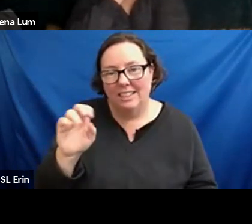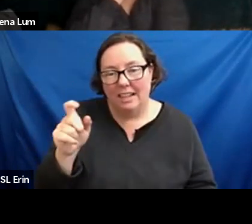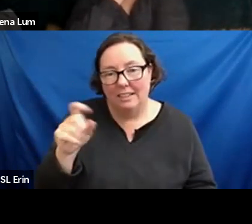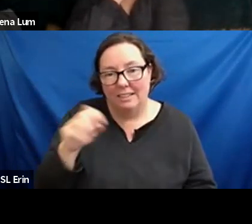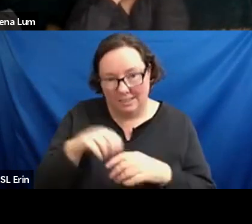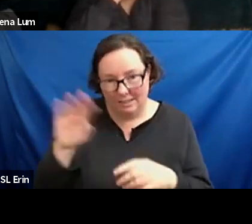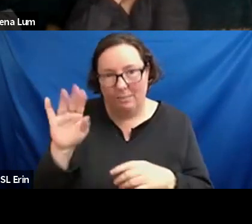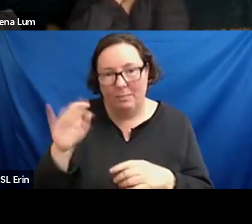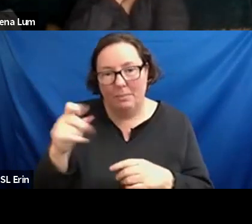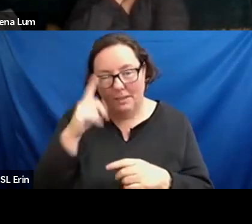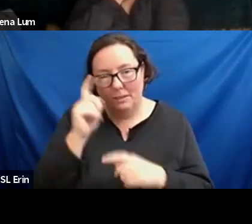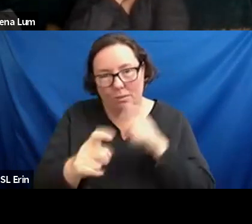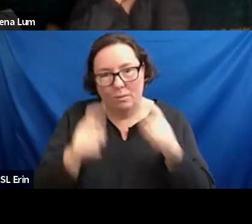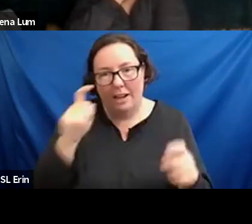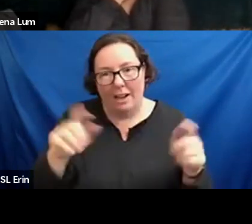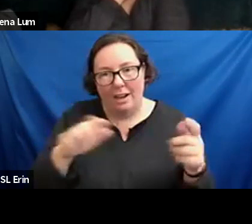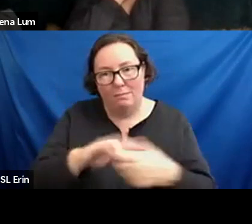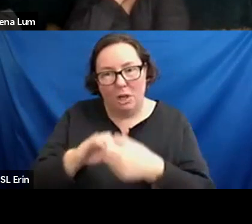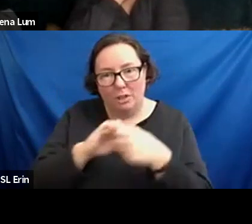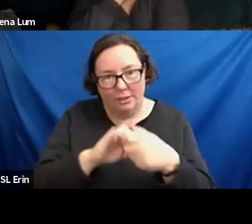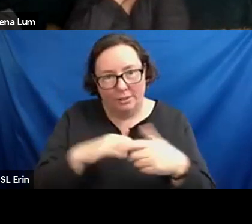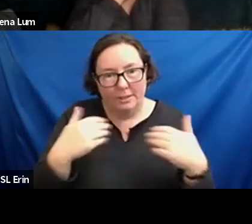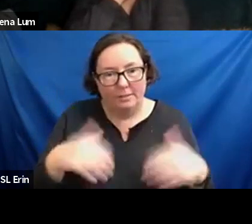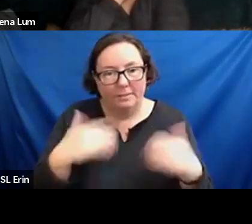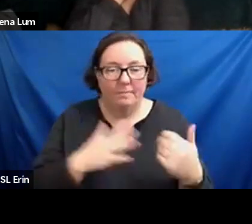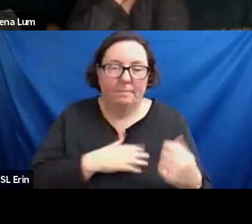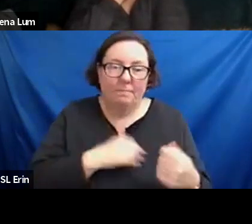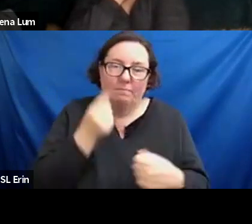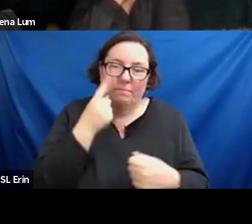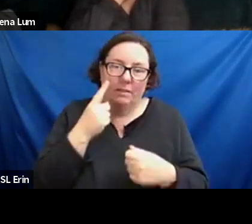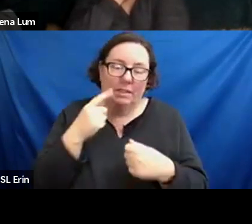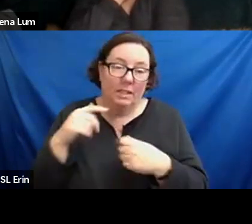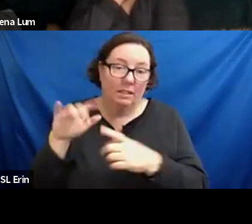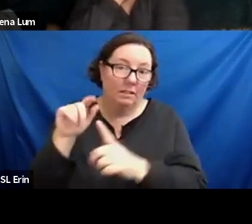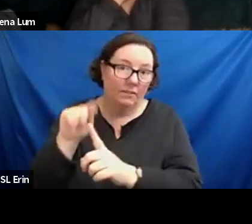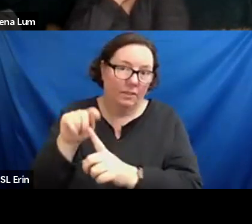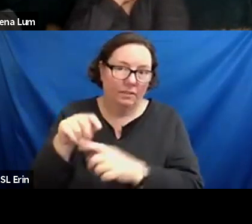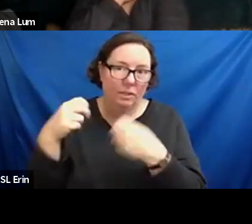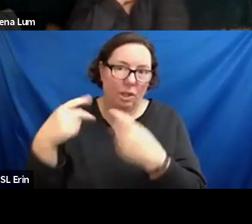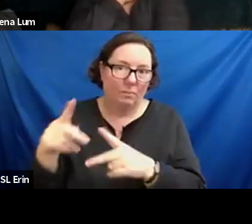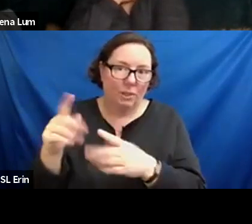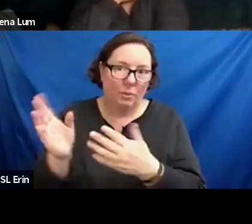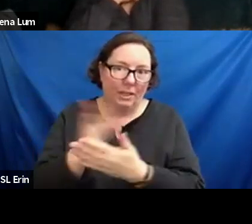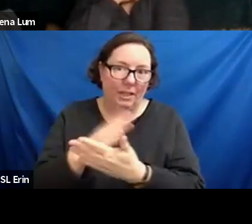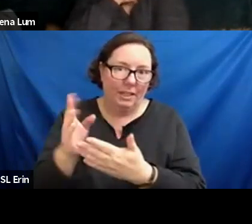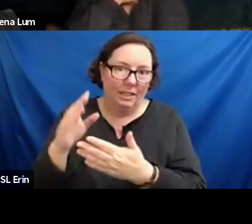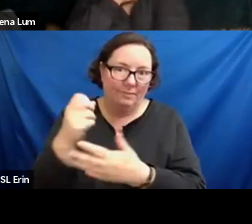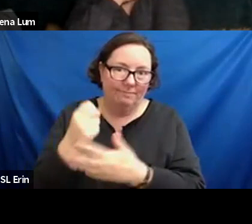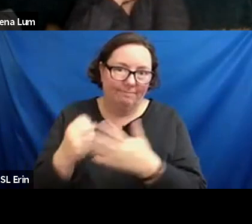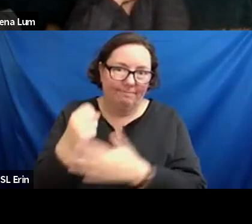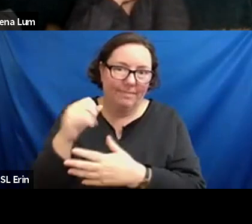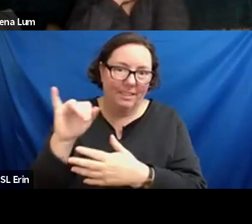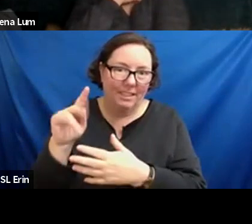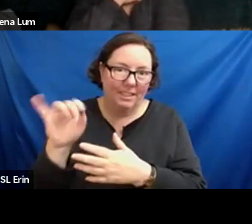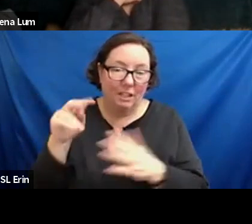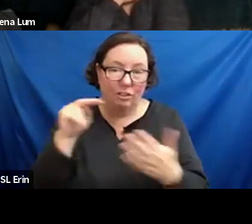to allocate partnerships. And my understanding of the opportunity index, and I could be wrong, is that like we take a zip